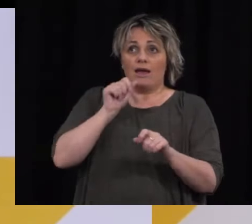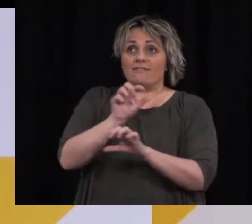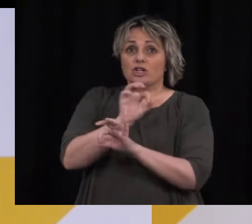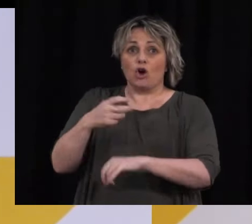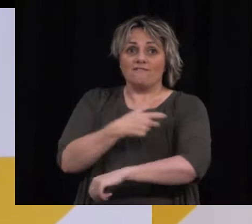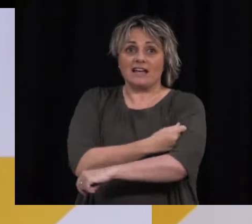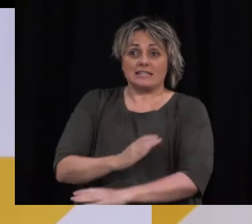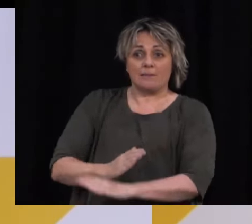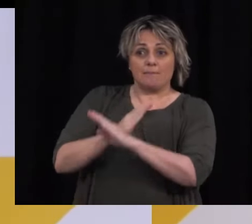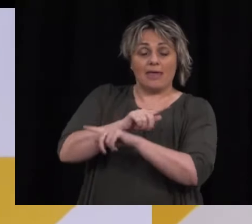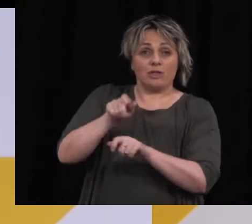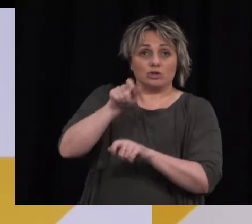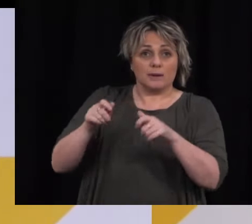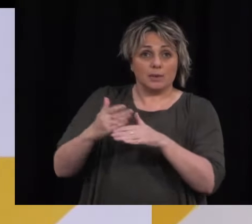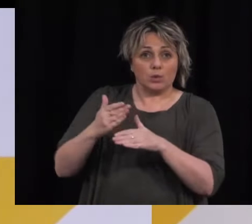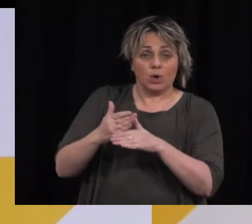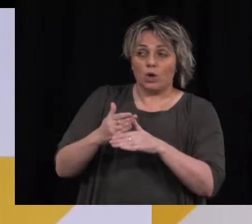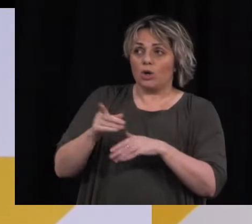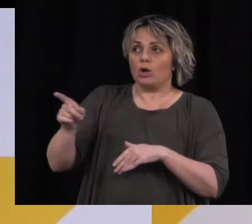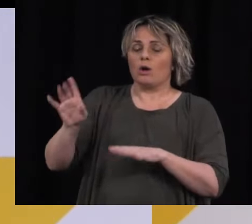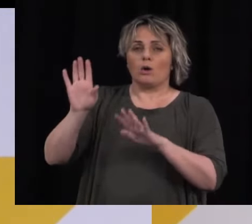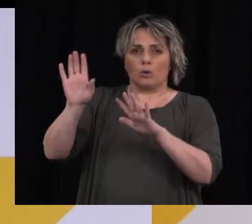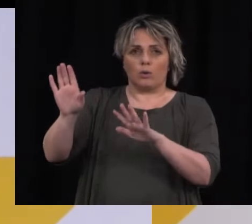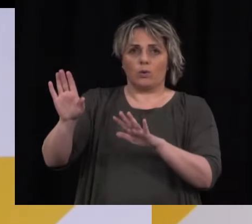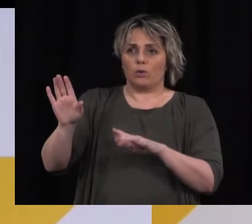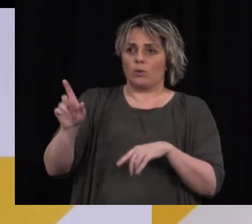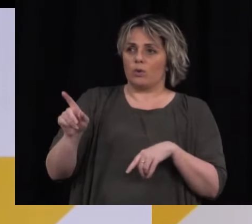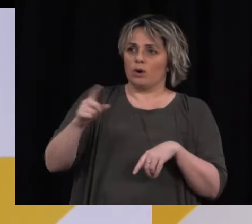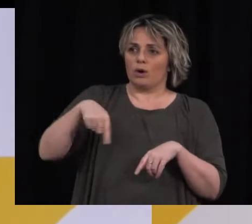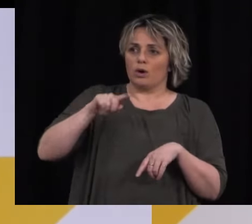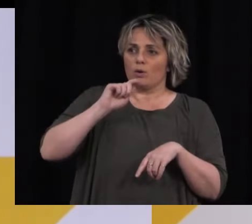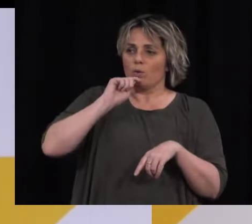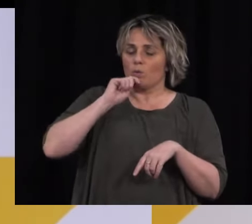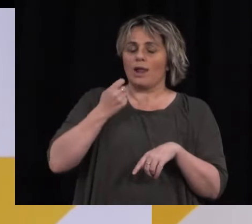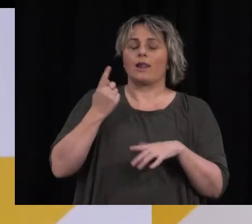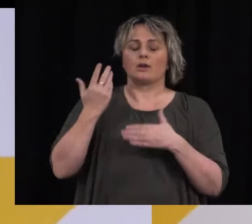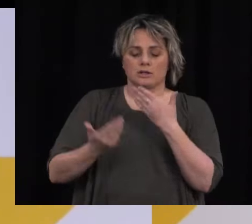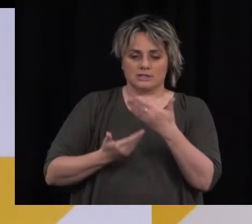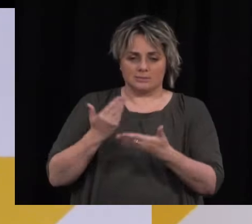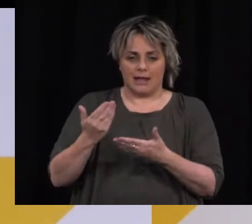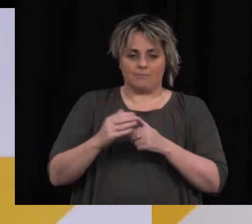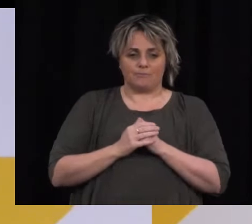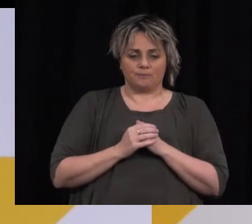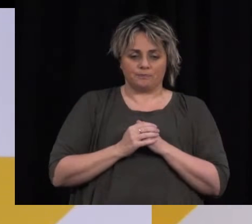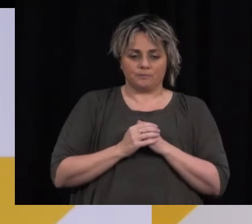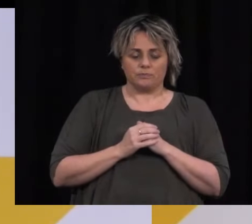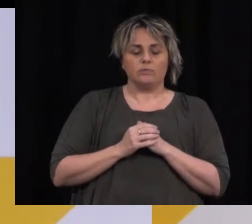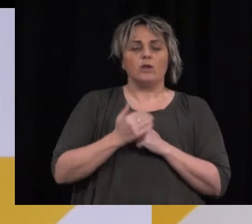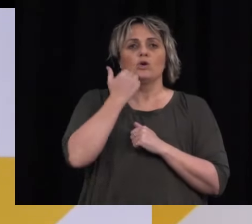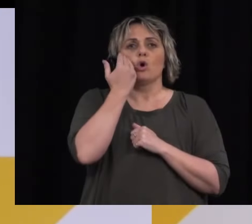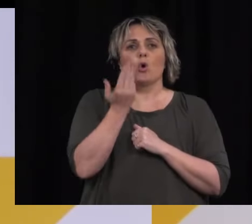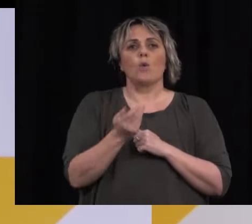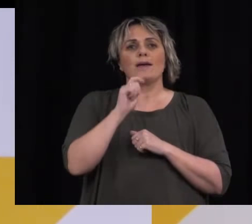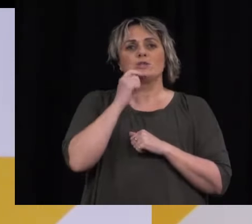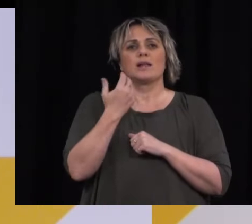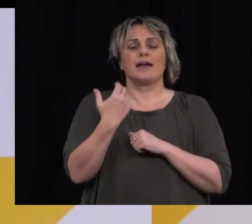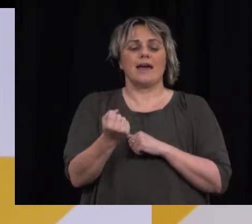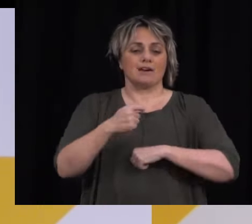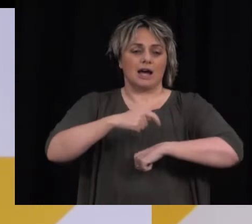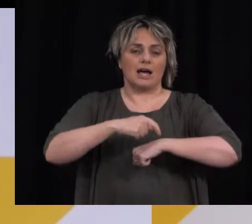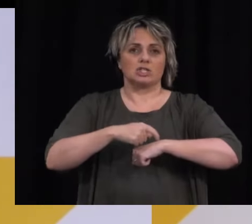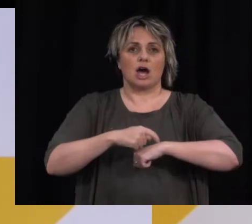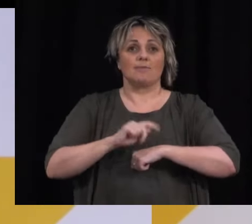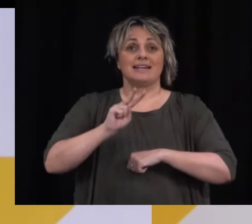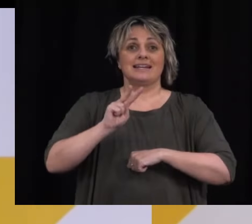I'll have a first cut at that question, then I'll jump back down the back. So, look, there's always going to be a point at which your